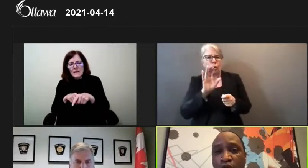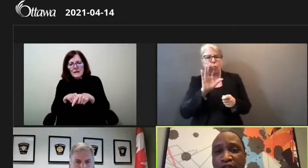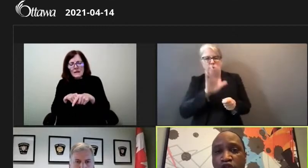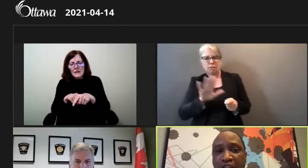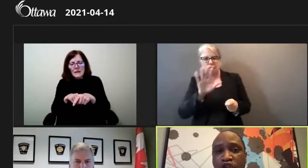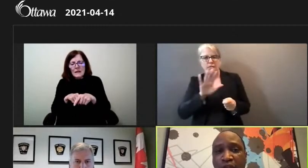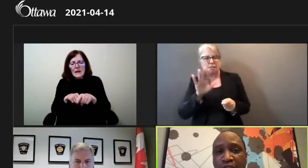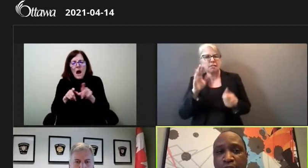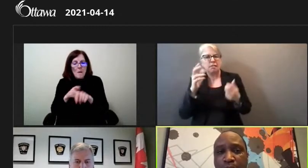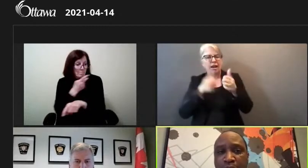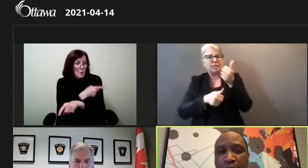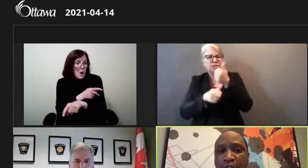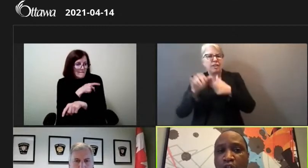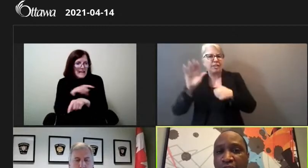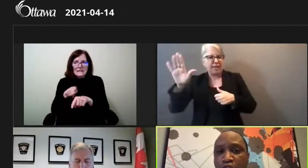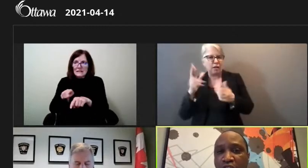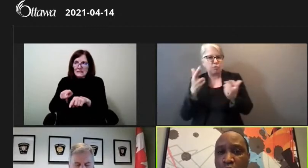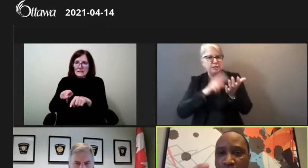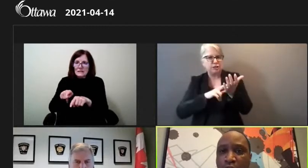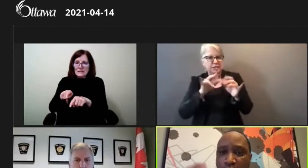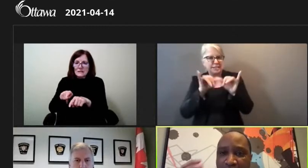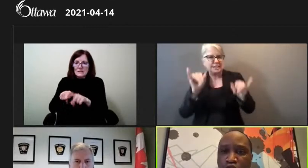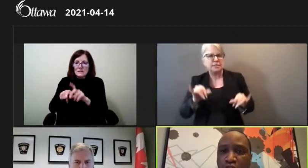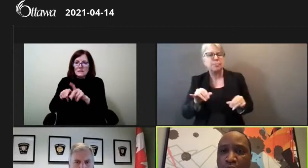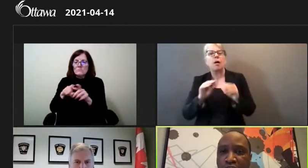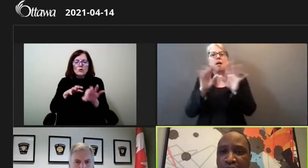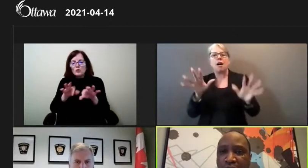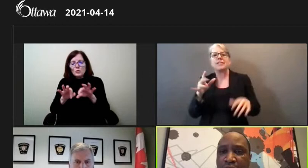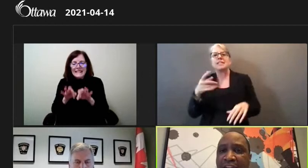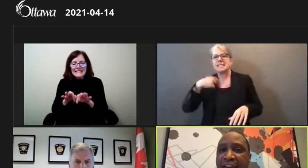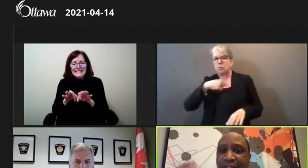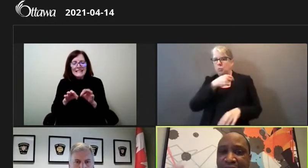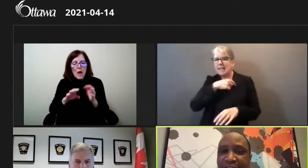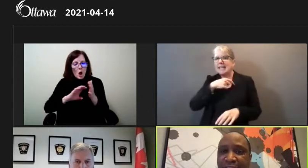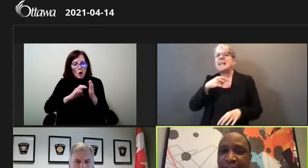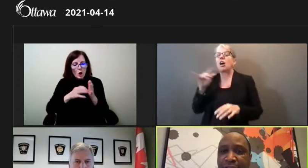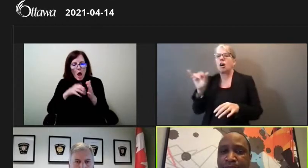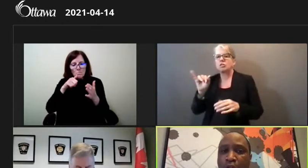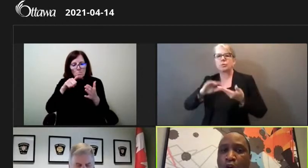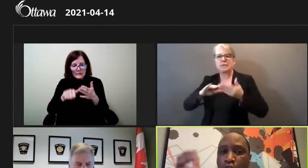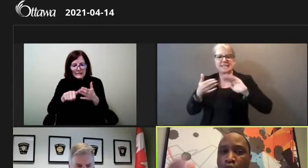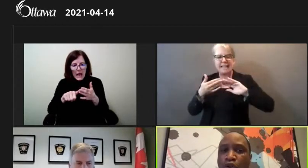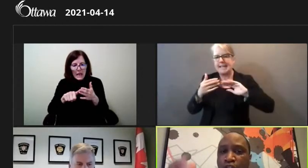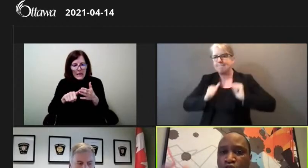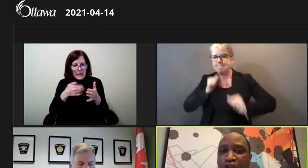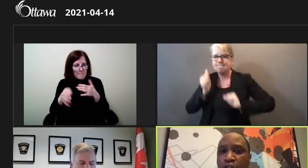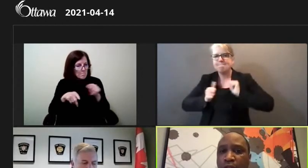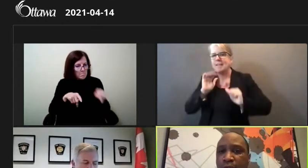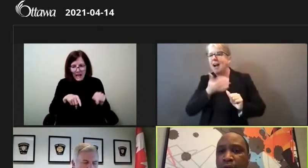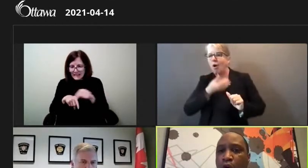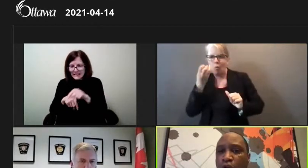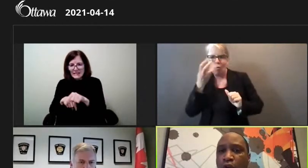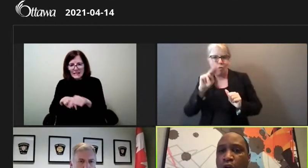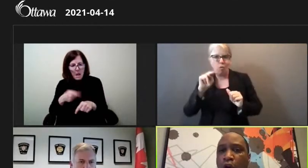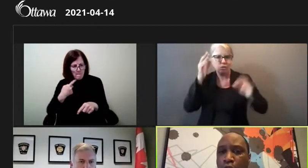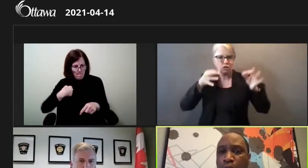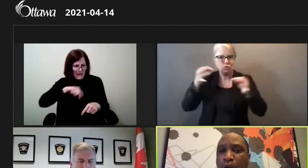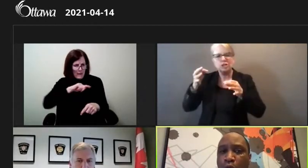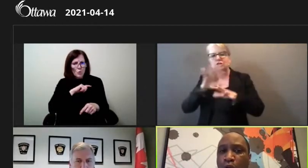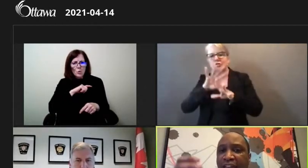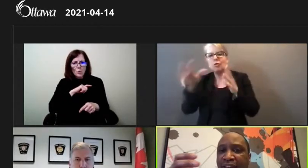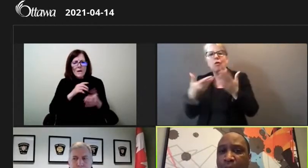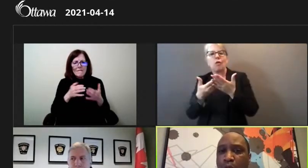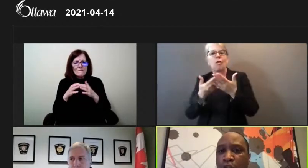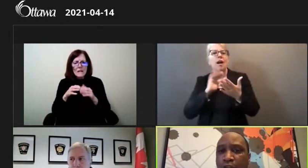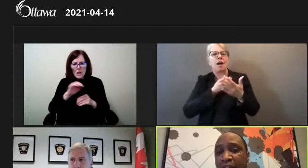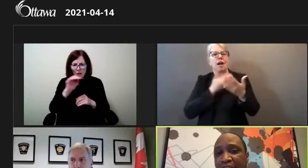their registration system. But obviously, we are exercising as a city our own discretion over our own